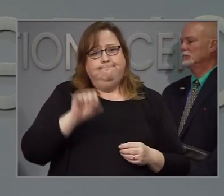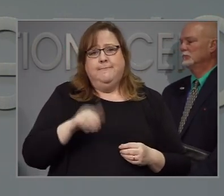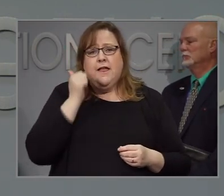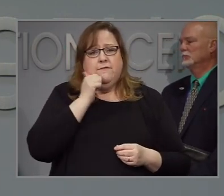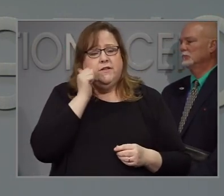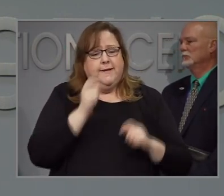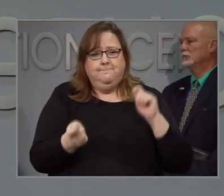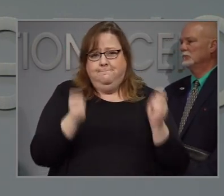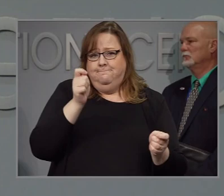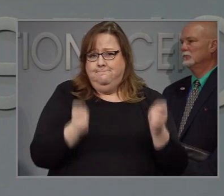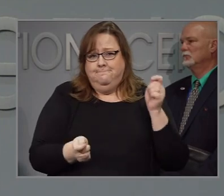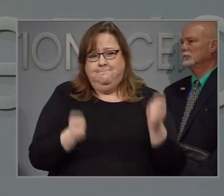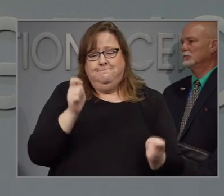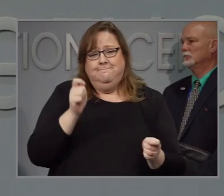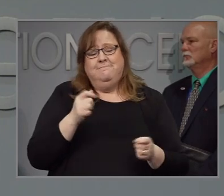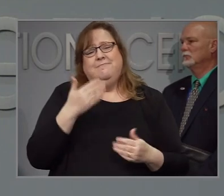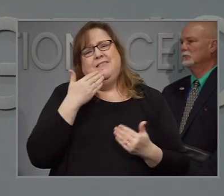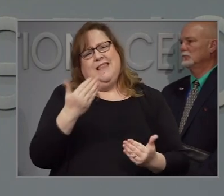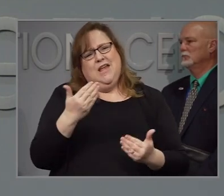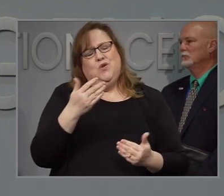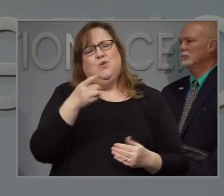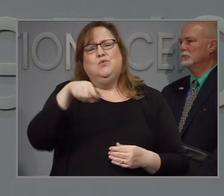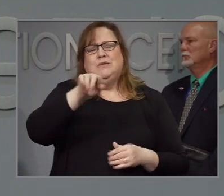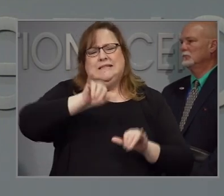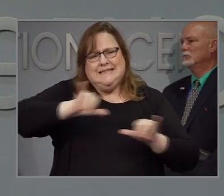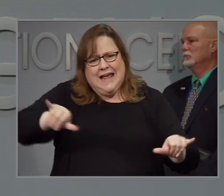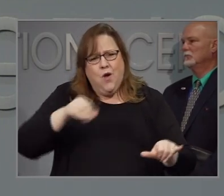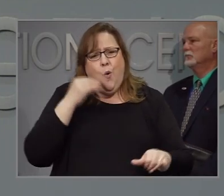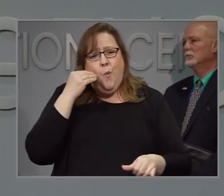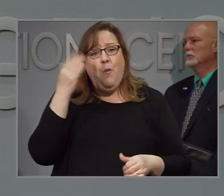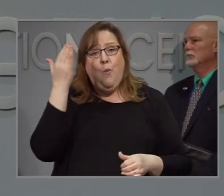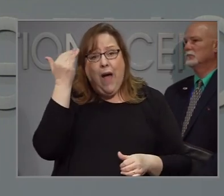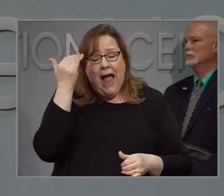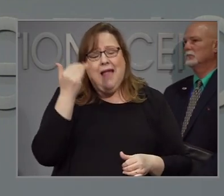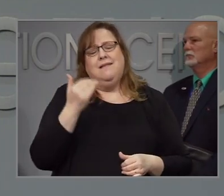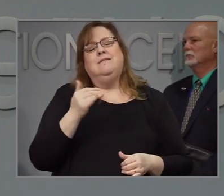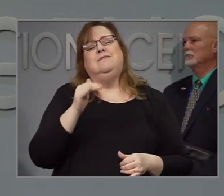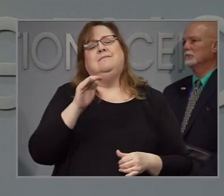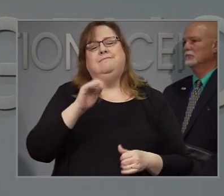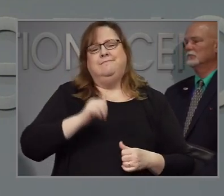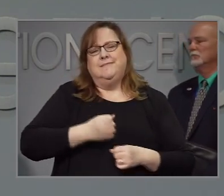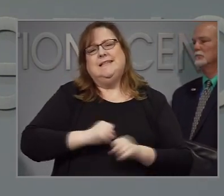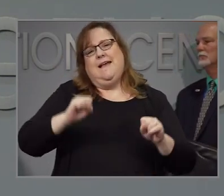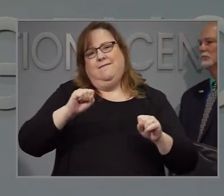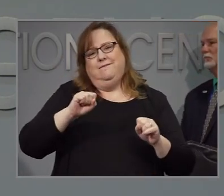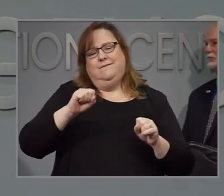And thank you again for staying home to save lives. Have a good afternoon.